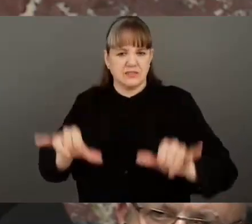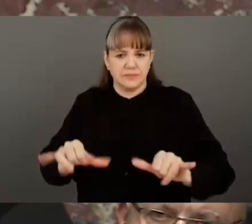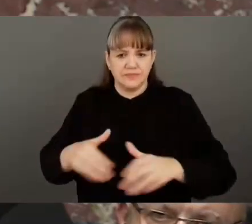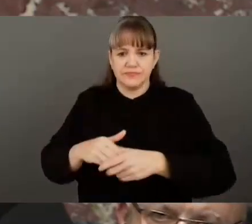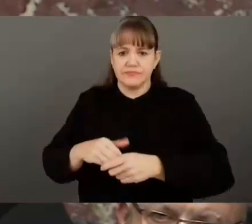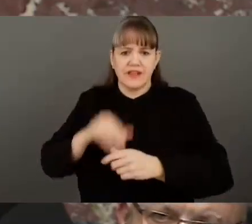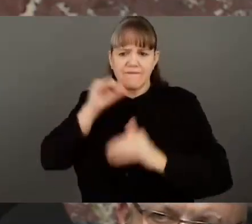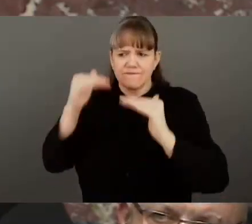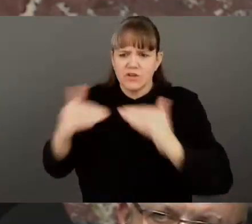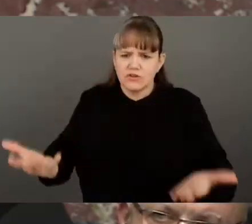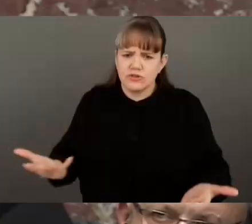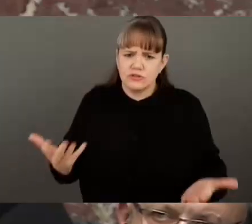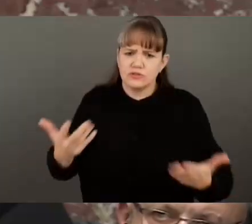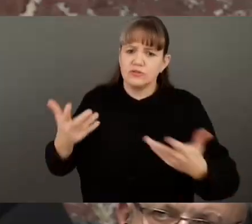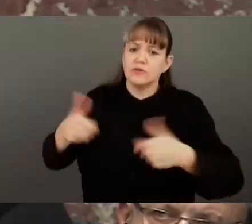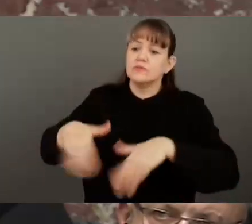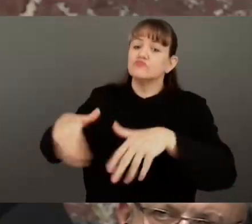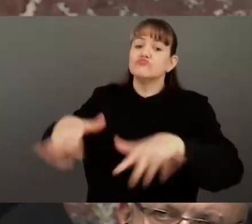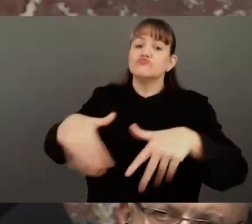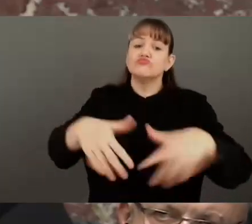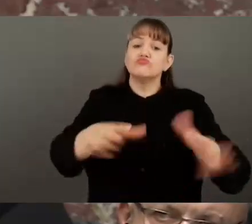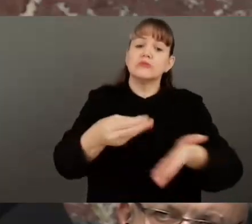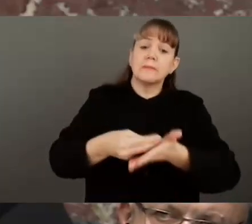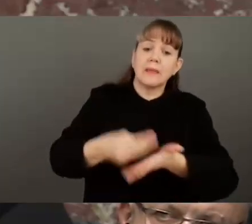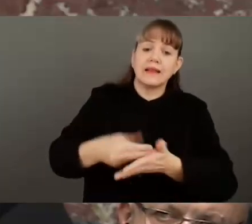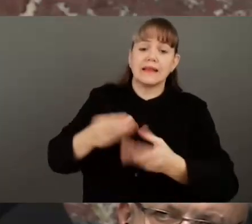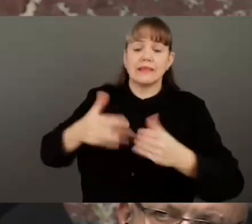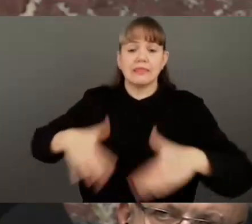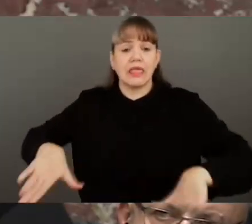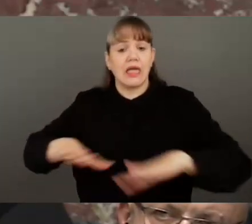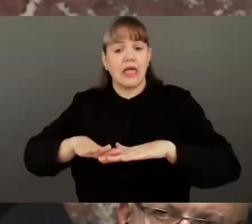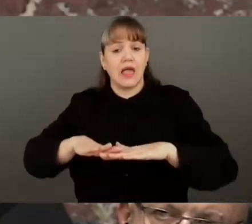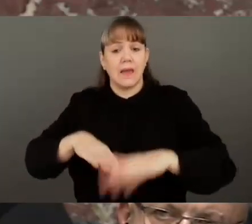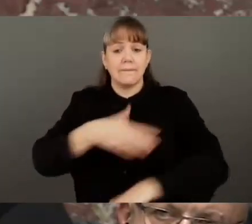chiefs forever to pay for that sin.